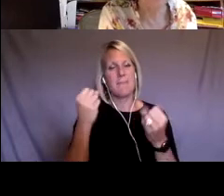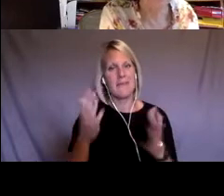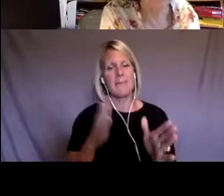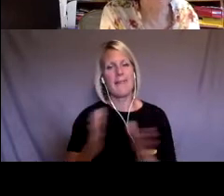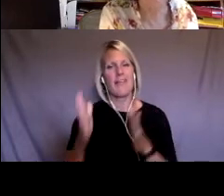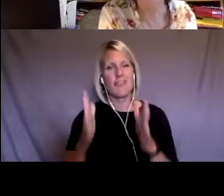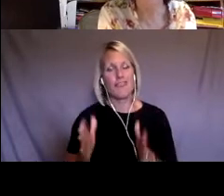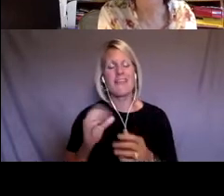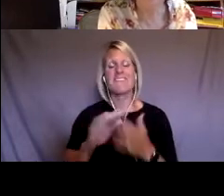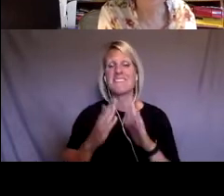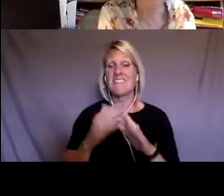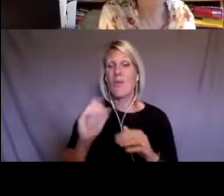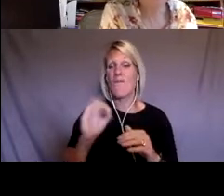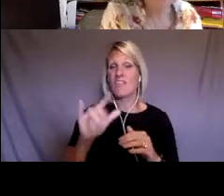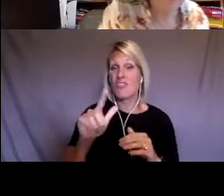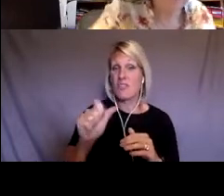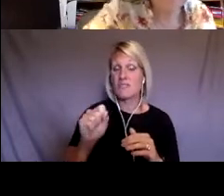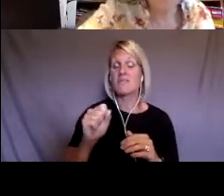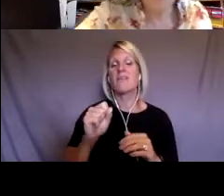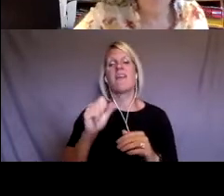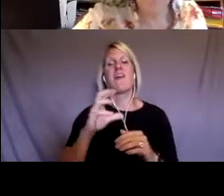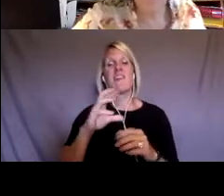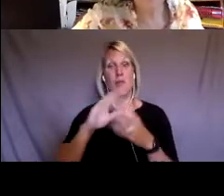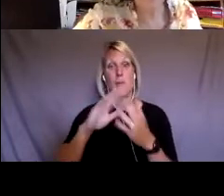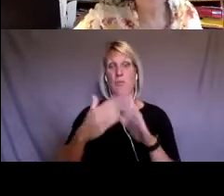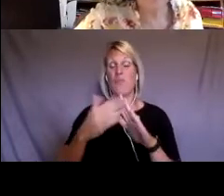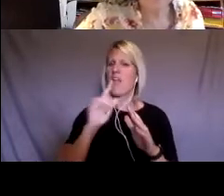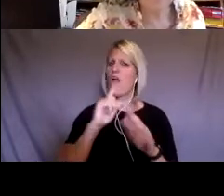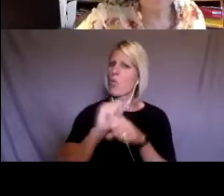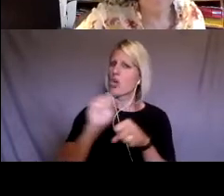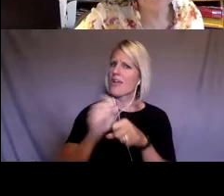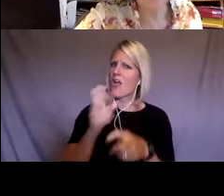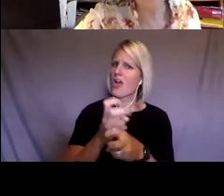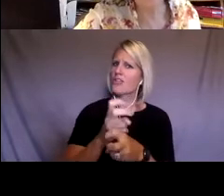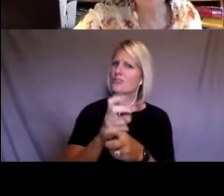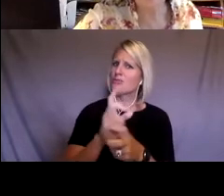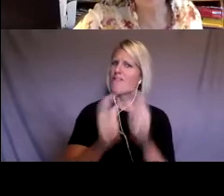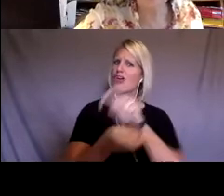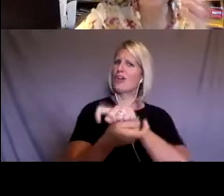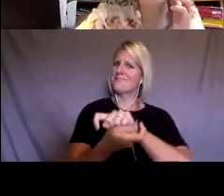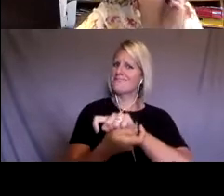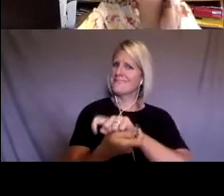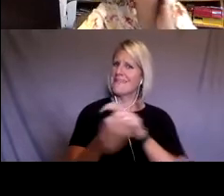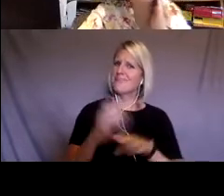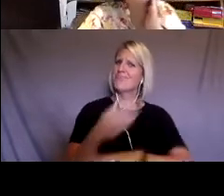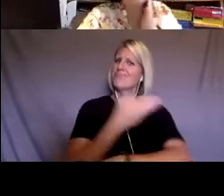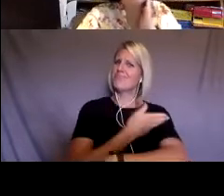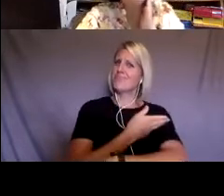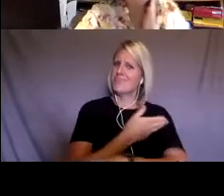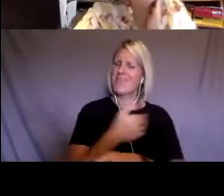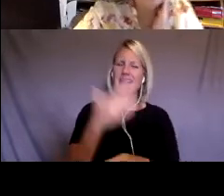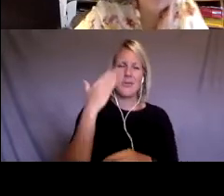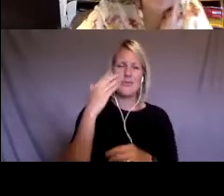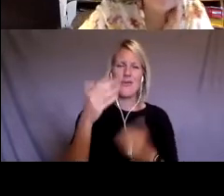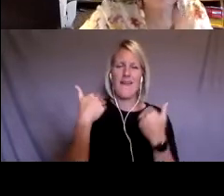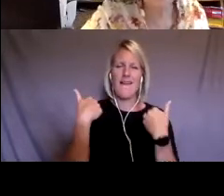city officials and communities that are working to reverse this trend. And I know that you had Seleta Williams yesterday,